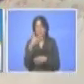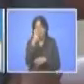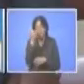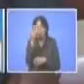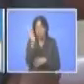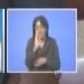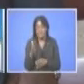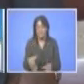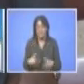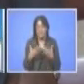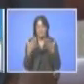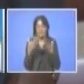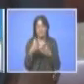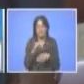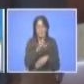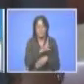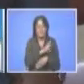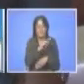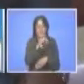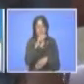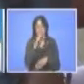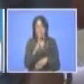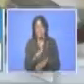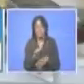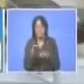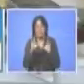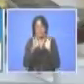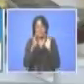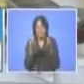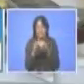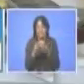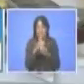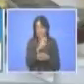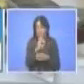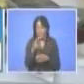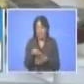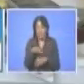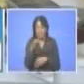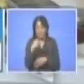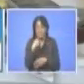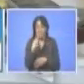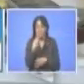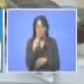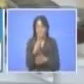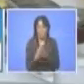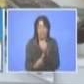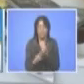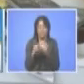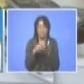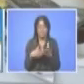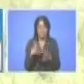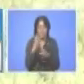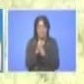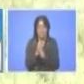give up. The Lundy Foundation co-founder Leon Lundy told ZNS News that both students will receive tablets for